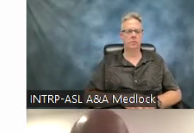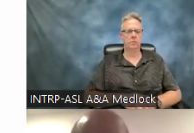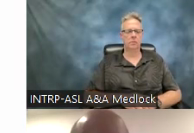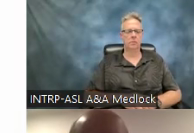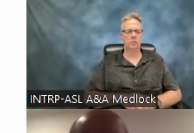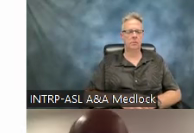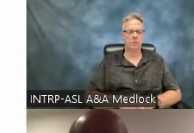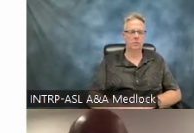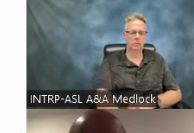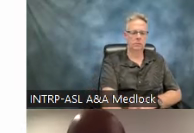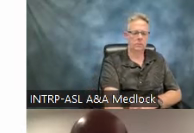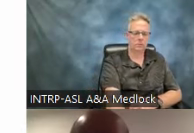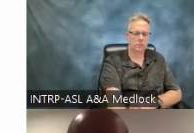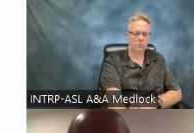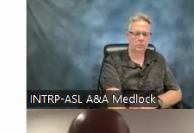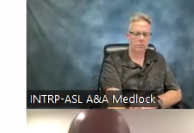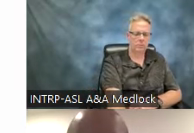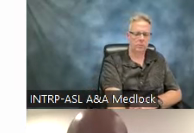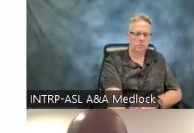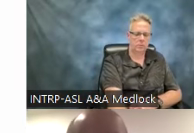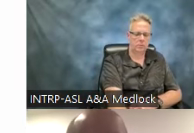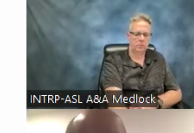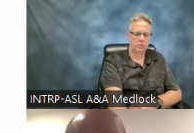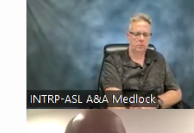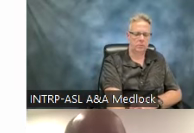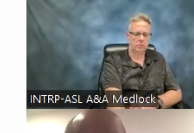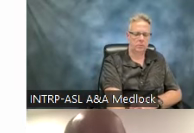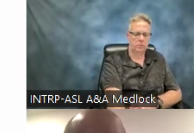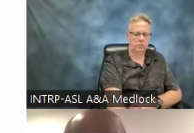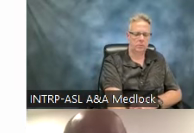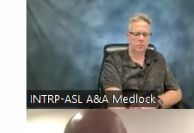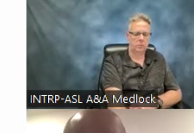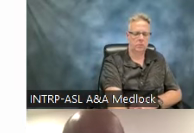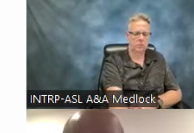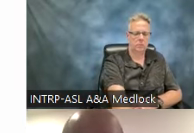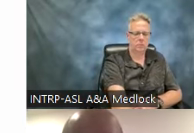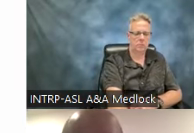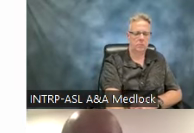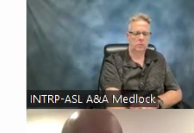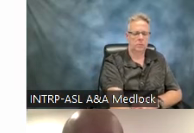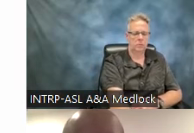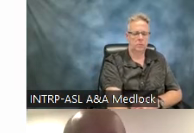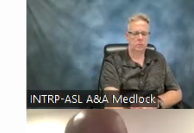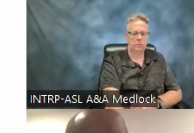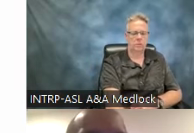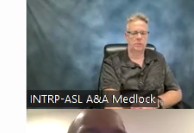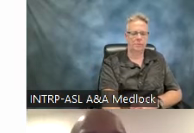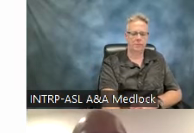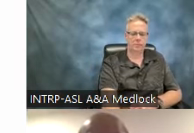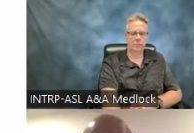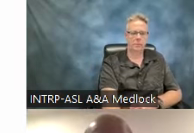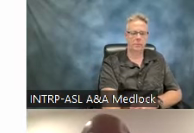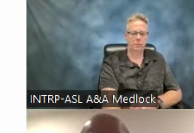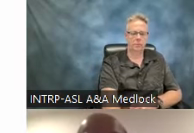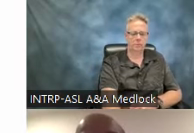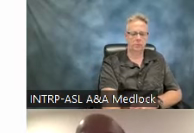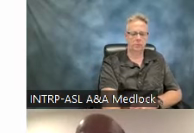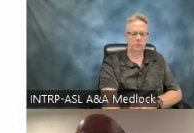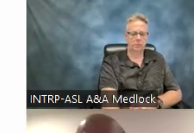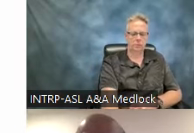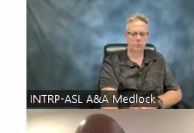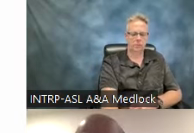have given a full and thorough, I think there's a word missing, but have given a full and thorough statement about the incident or event before viewing